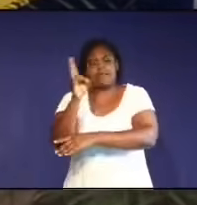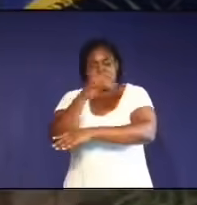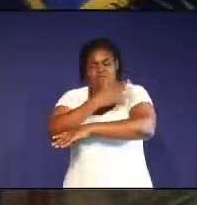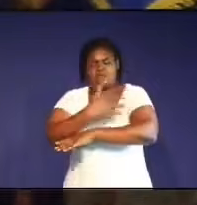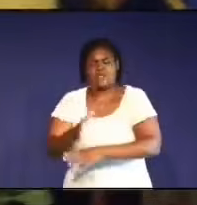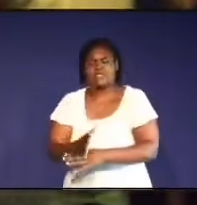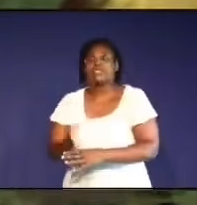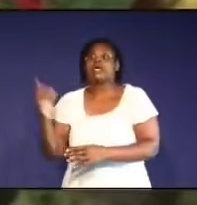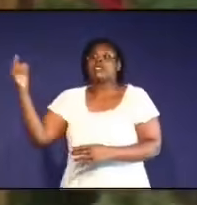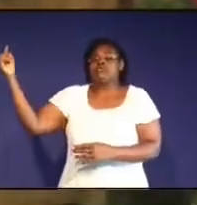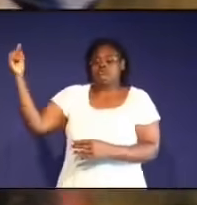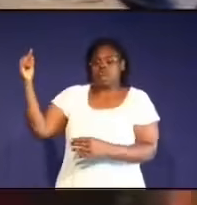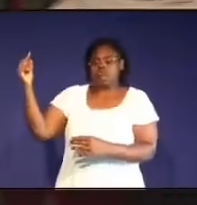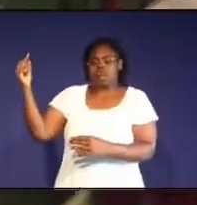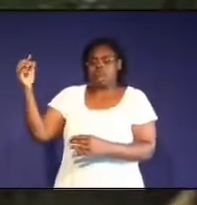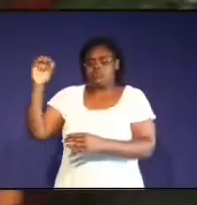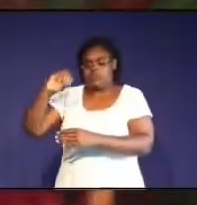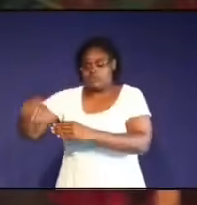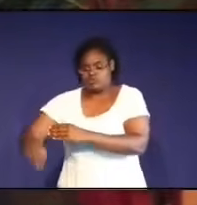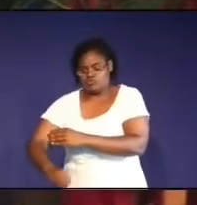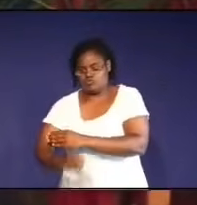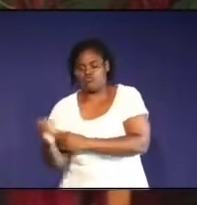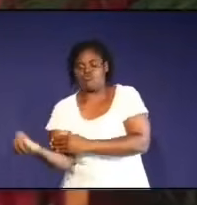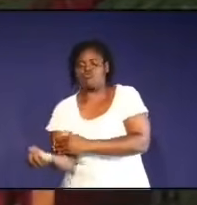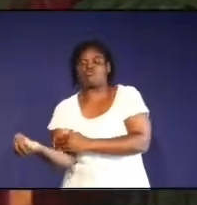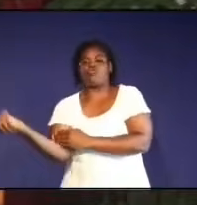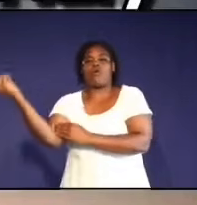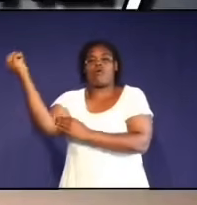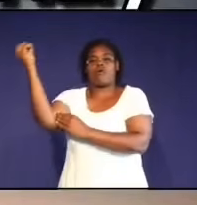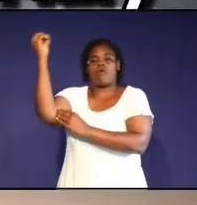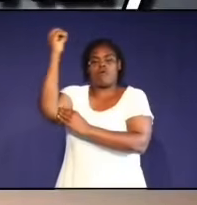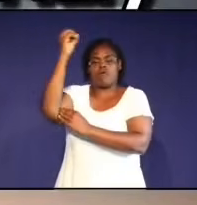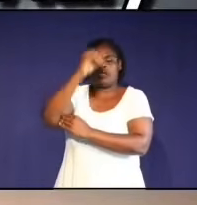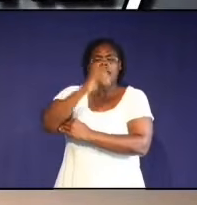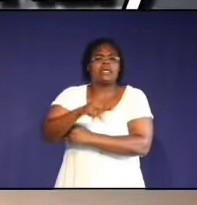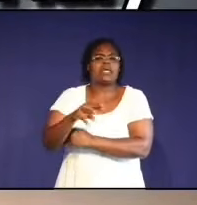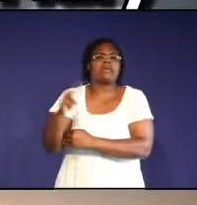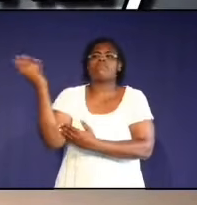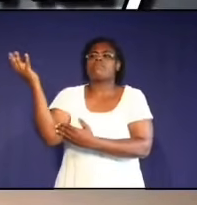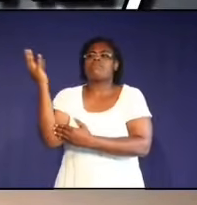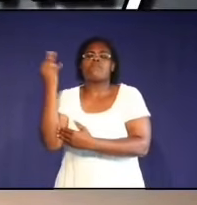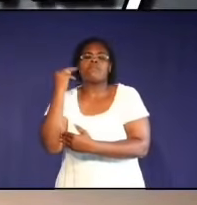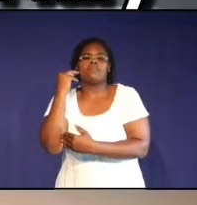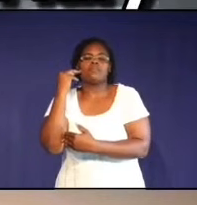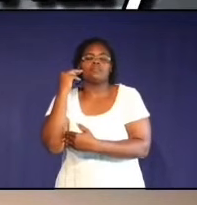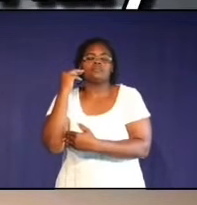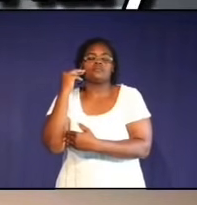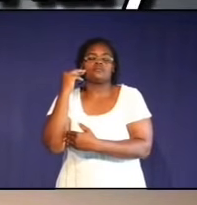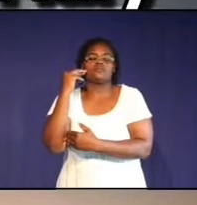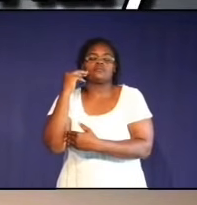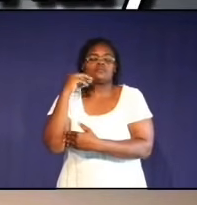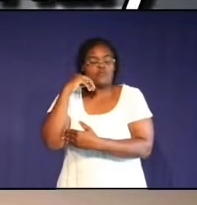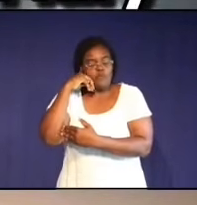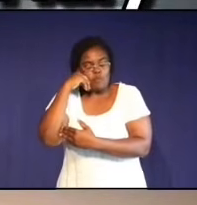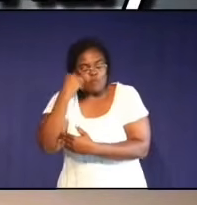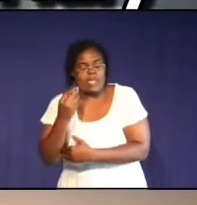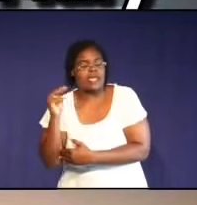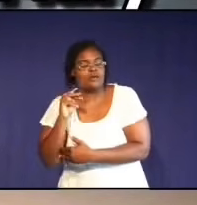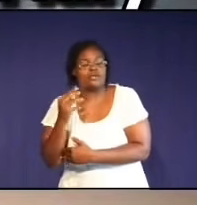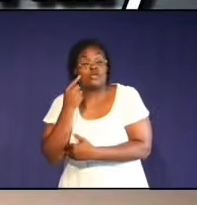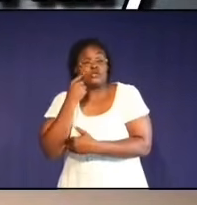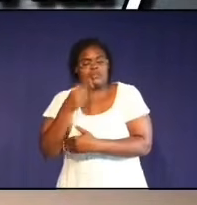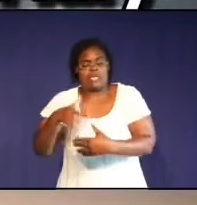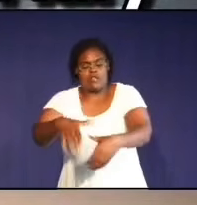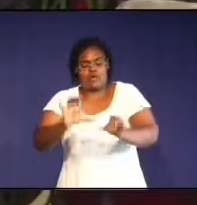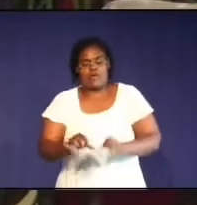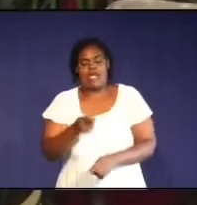began to dawn toward the first day of the week, came Mary Magdalene and the other Mary to see the sepulchre. Hush your